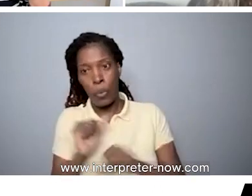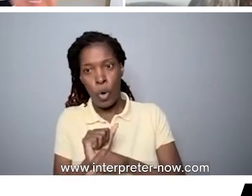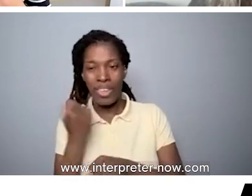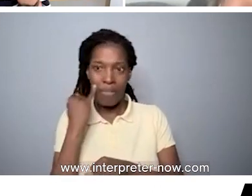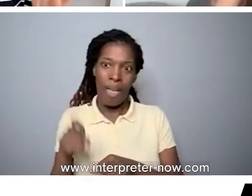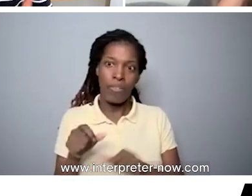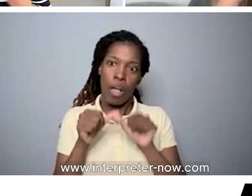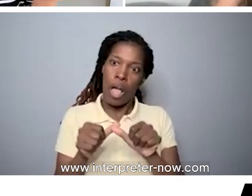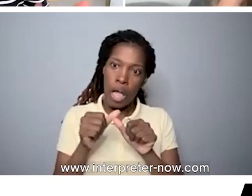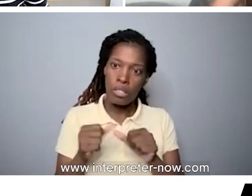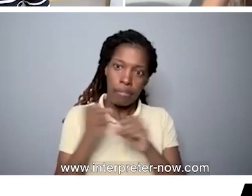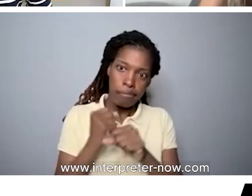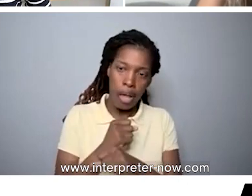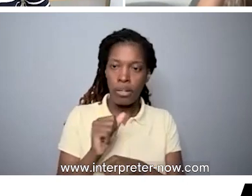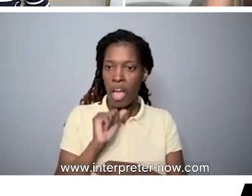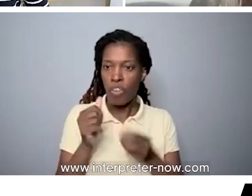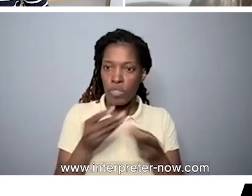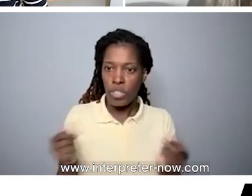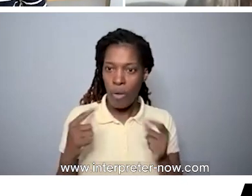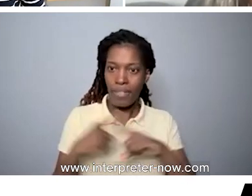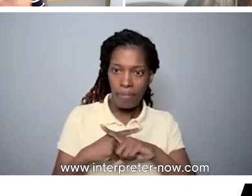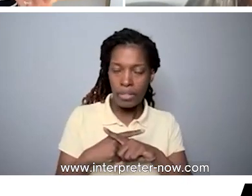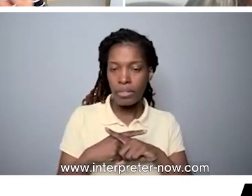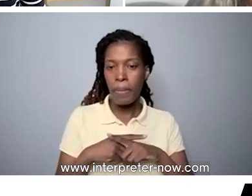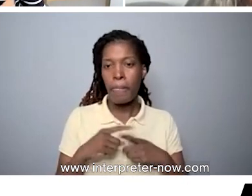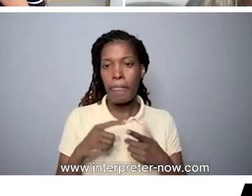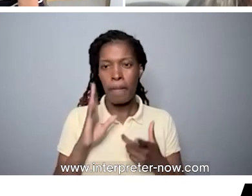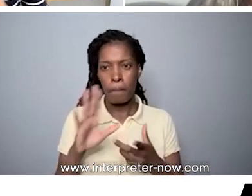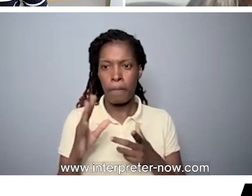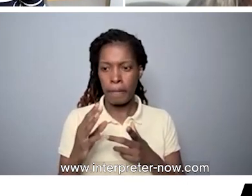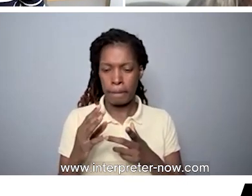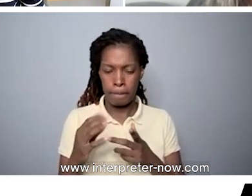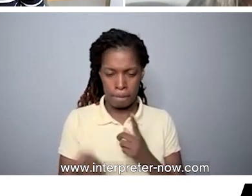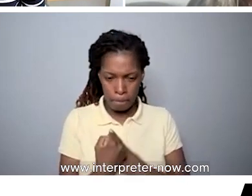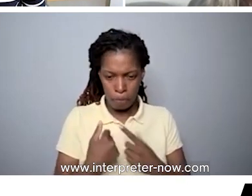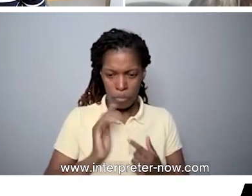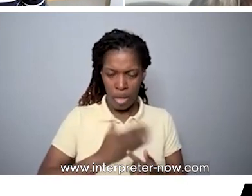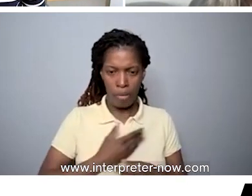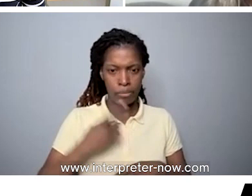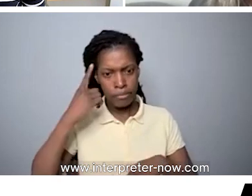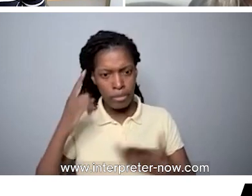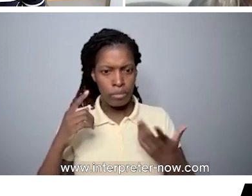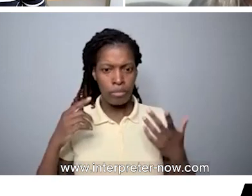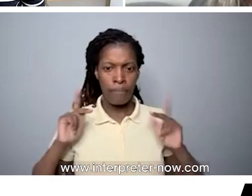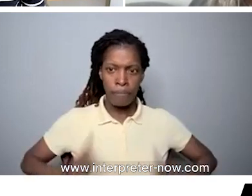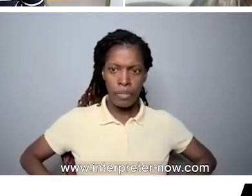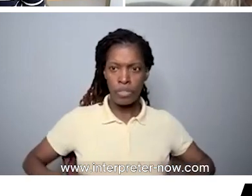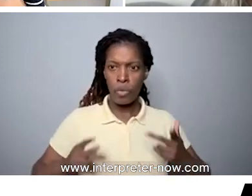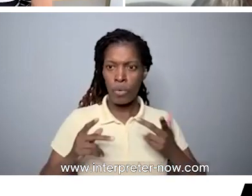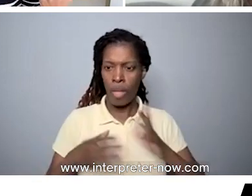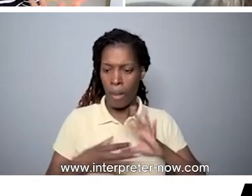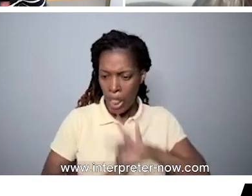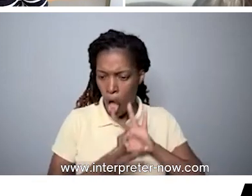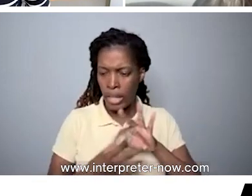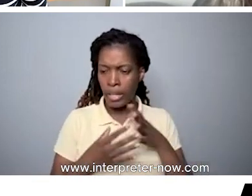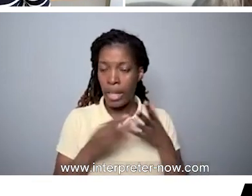constantly work through unresolved conflict. And obviously, and it would affect our psychological safety, our sense of belonging,